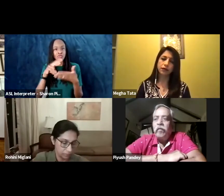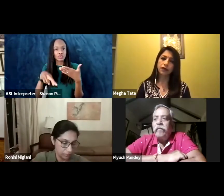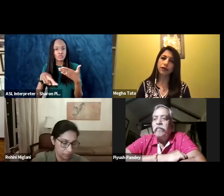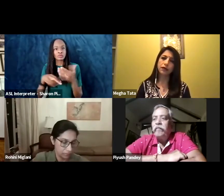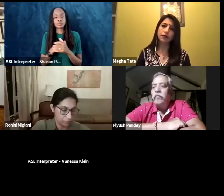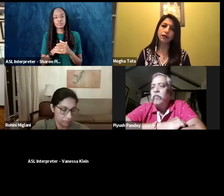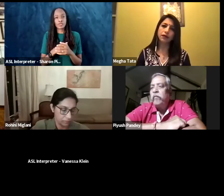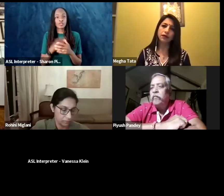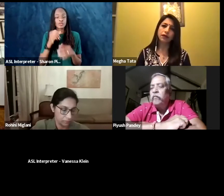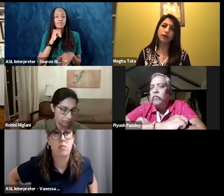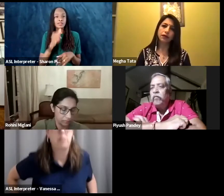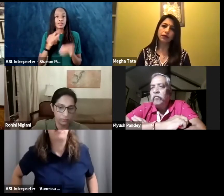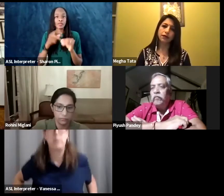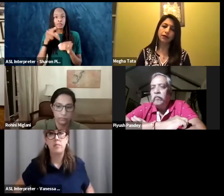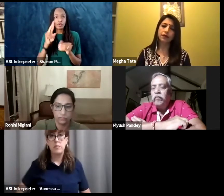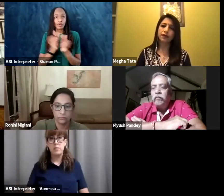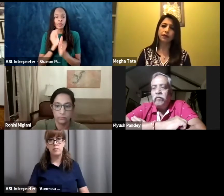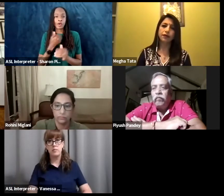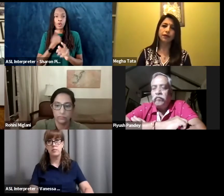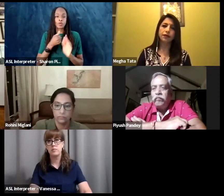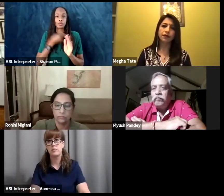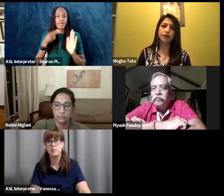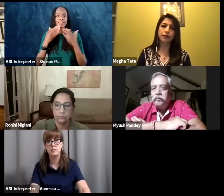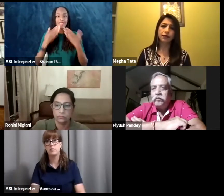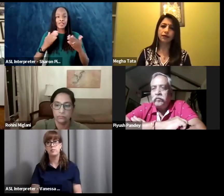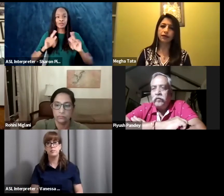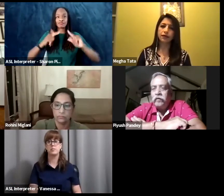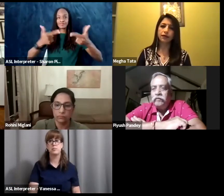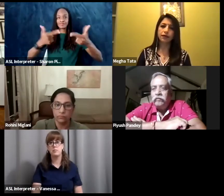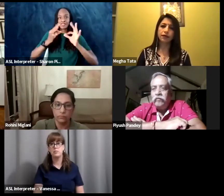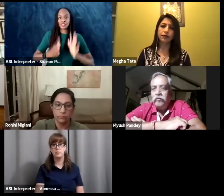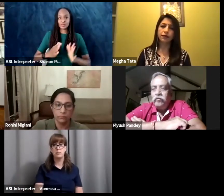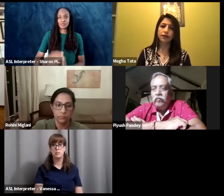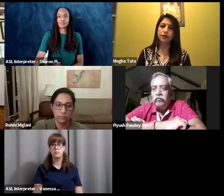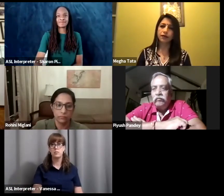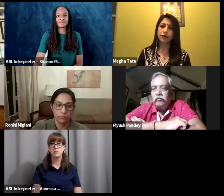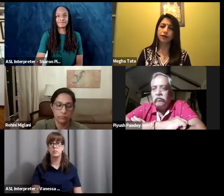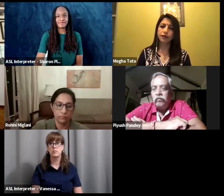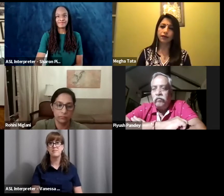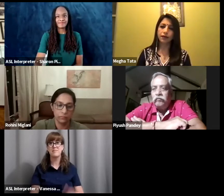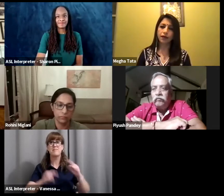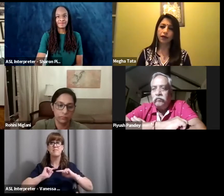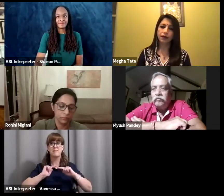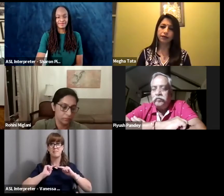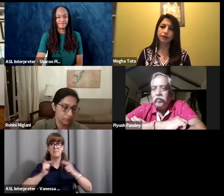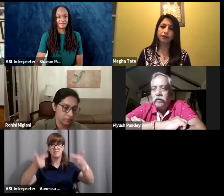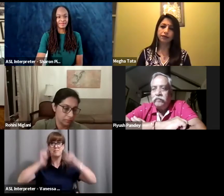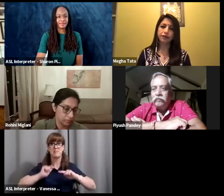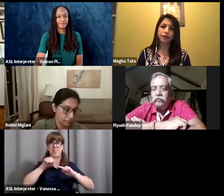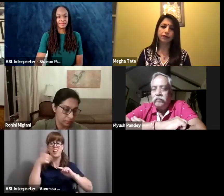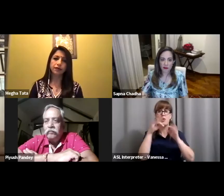brands. Thank you. Thank you so much. And building on what you said about,